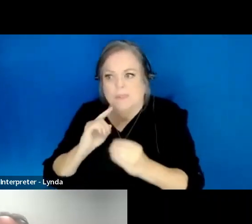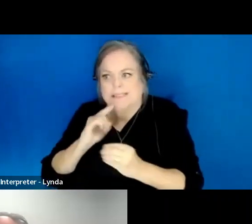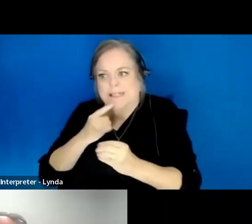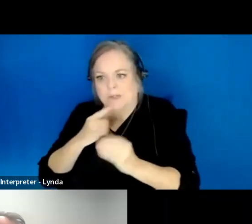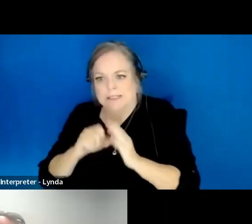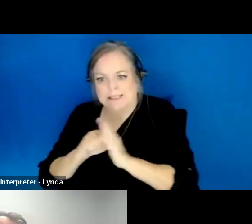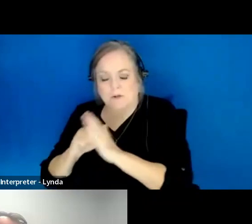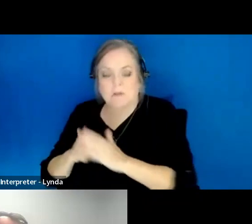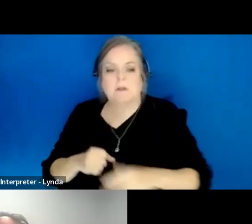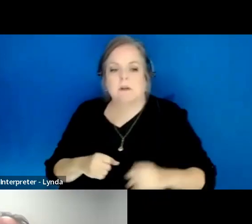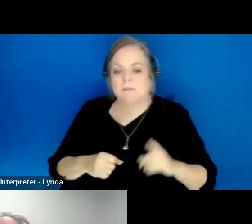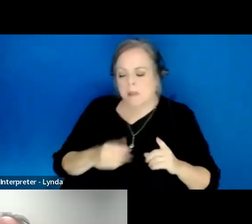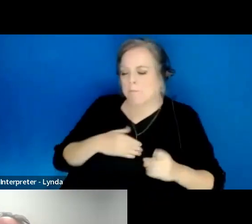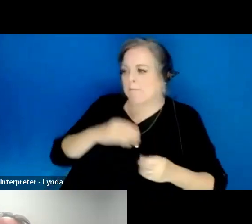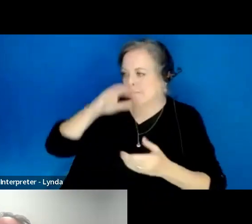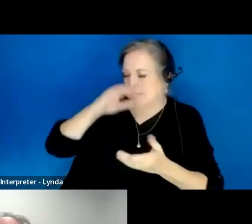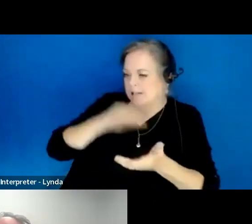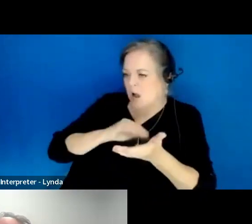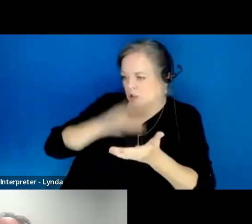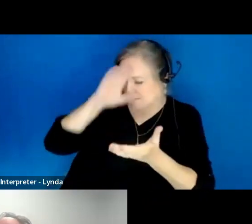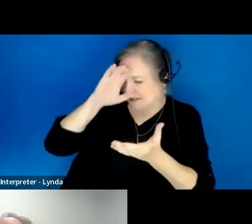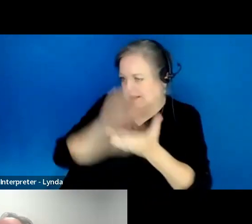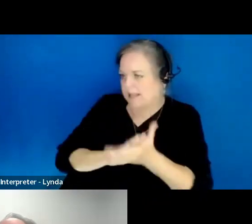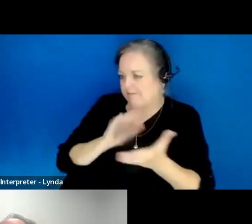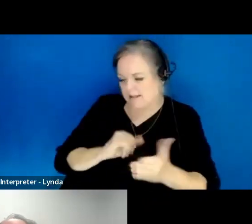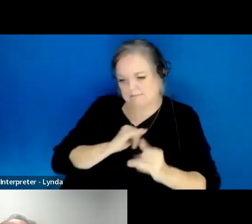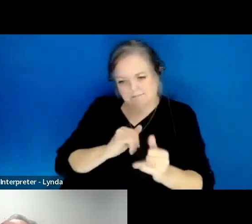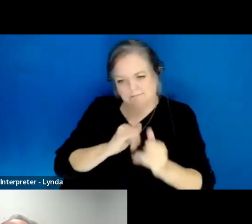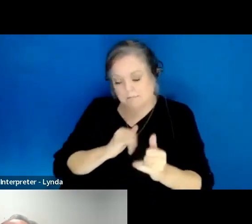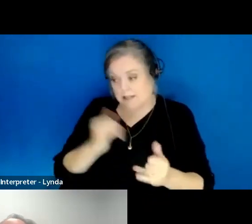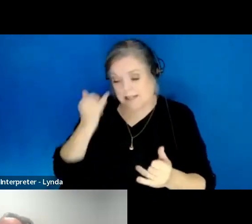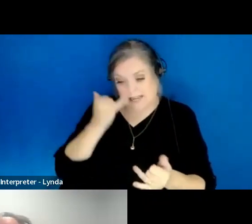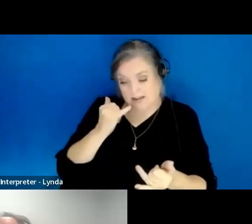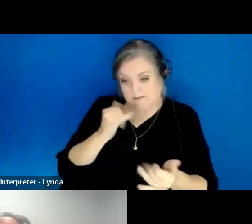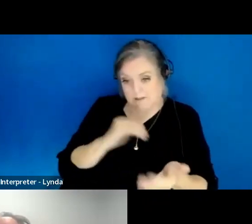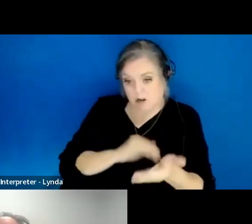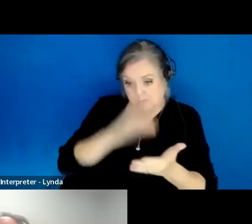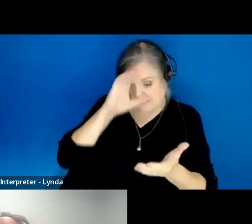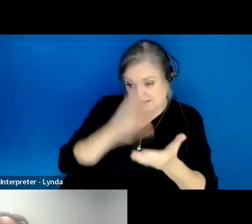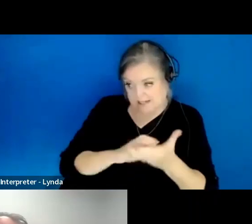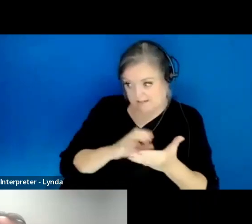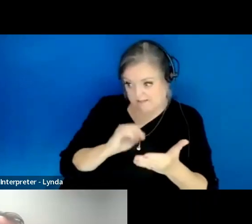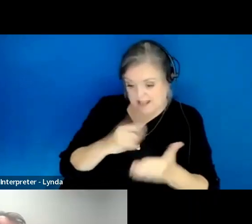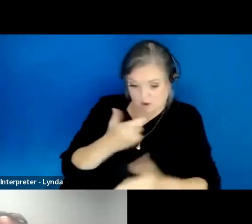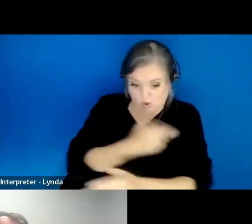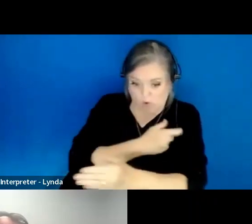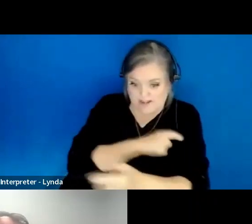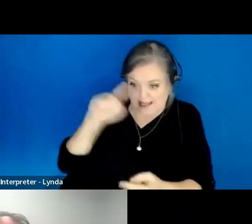so, and so do I. So if the doctors believe so and they tell me it lessened my symptoms, I believe